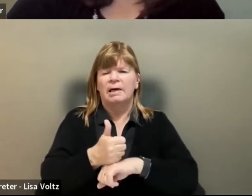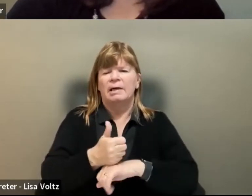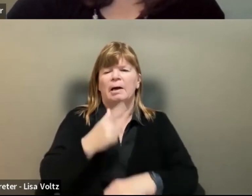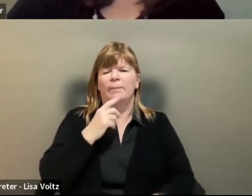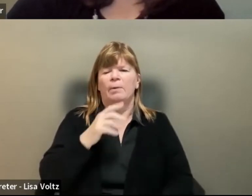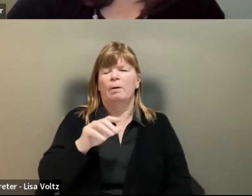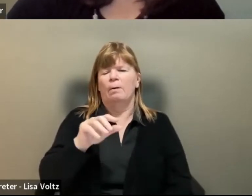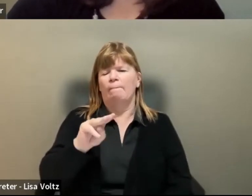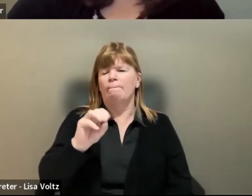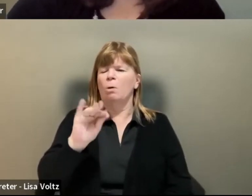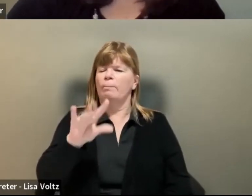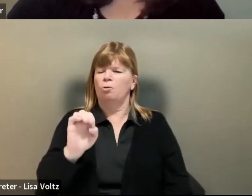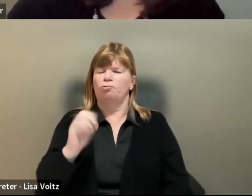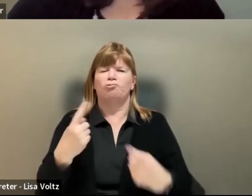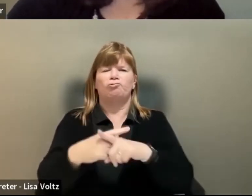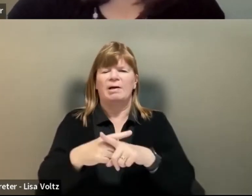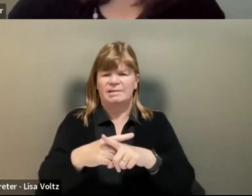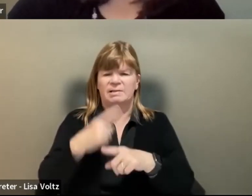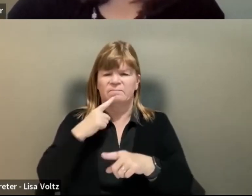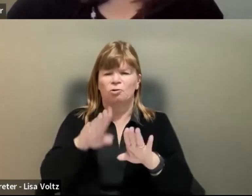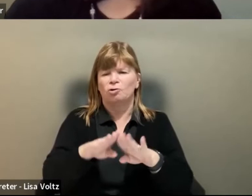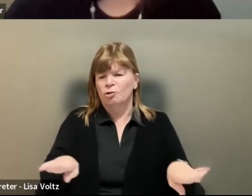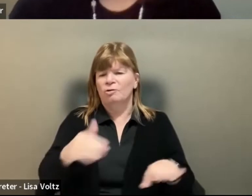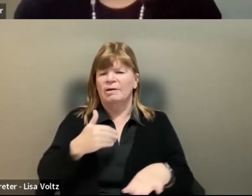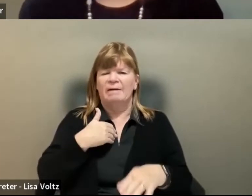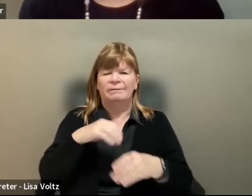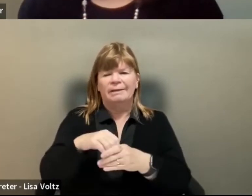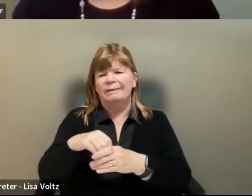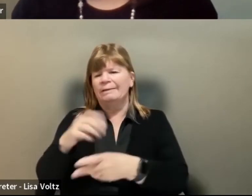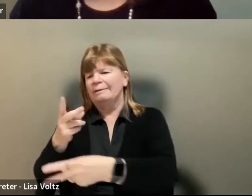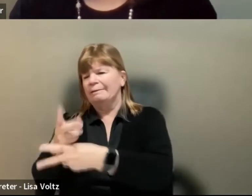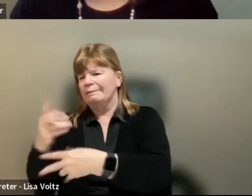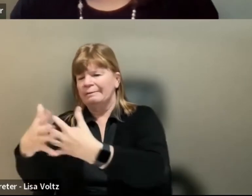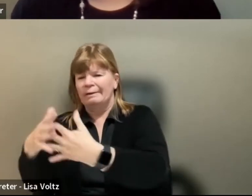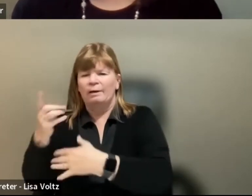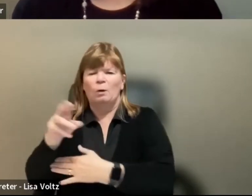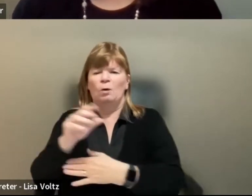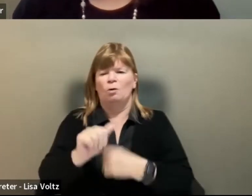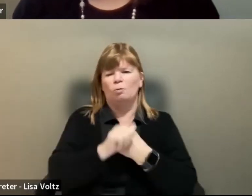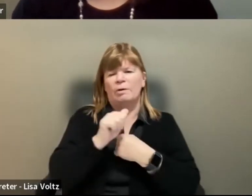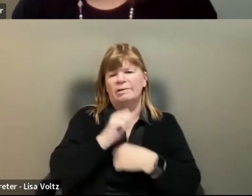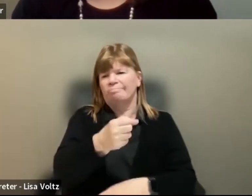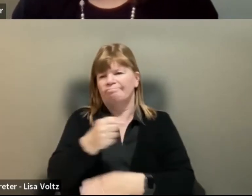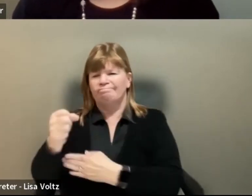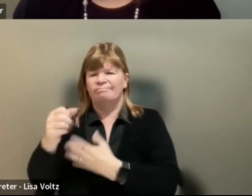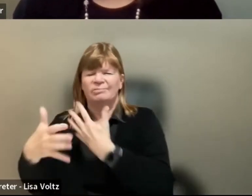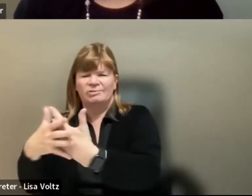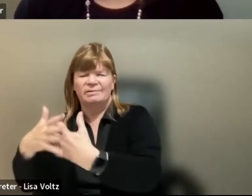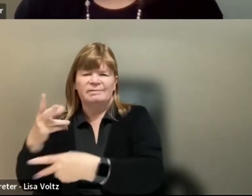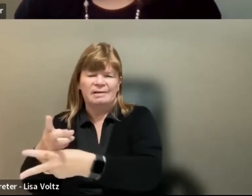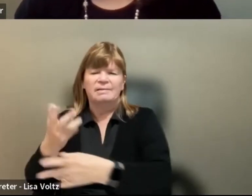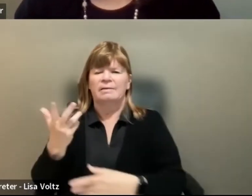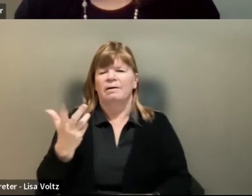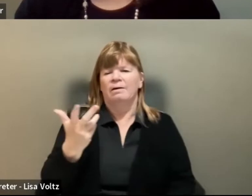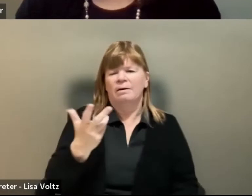for them, for kids who are in custody or at risk of being in custody of DHR. So we certainly could talk about using